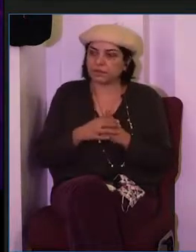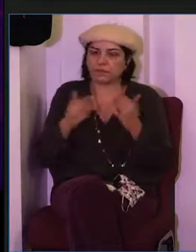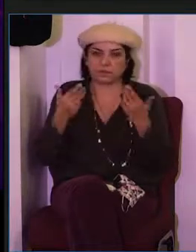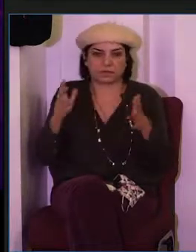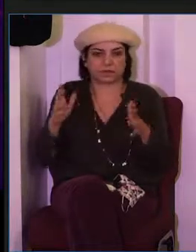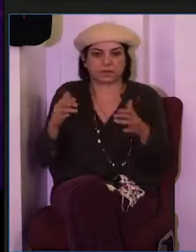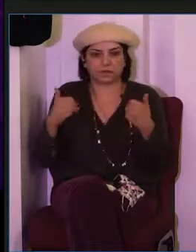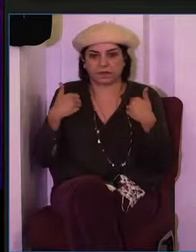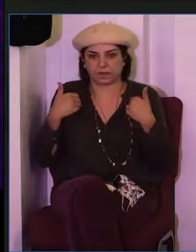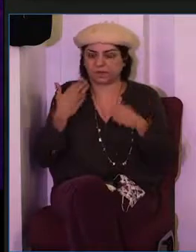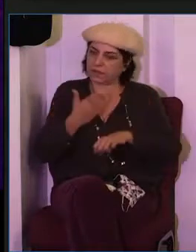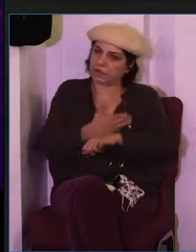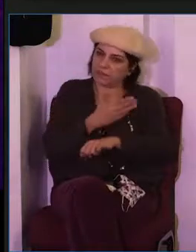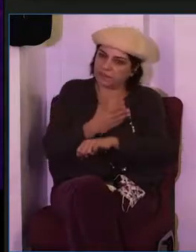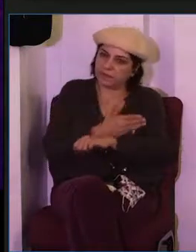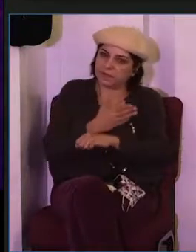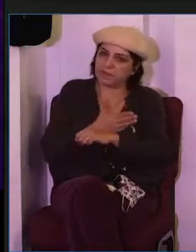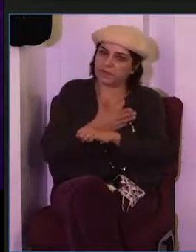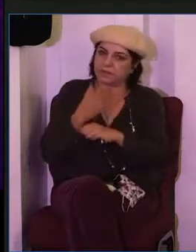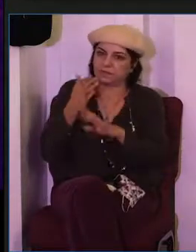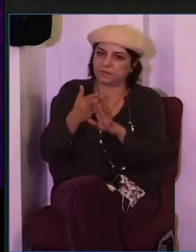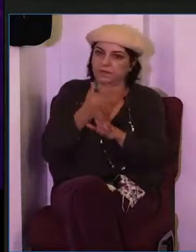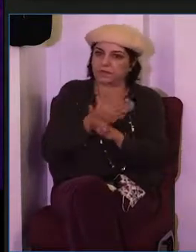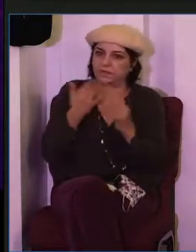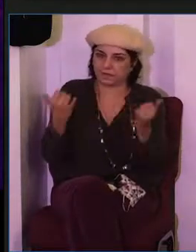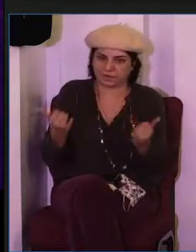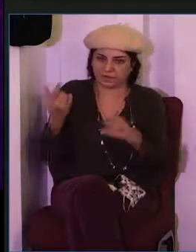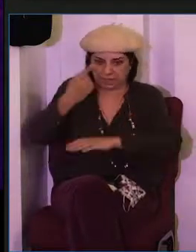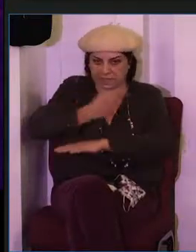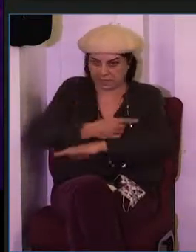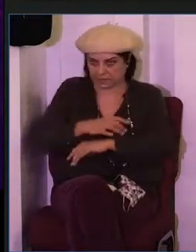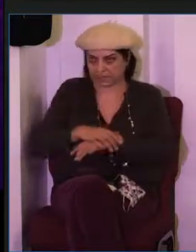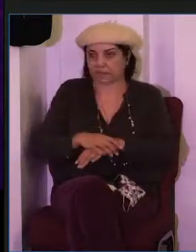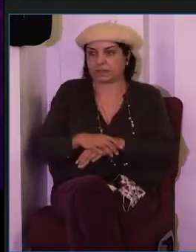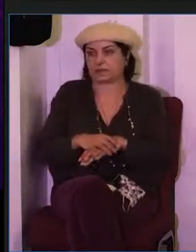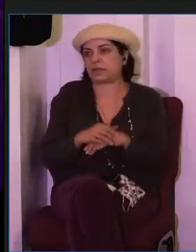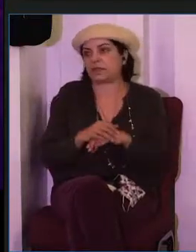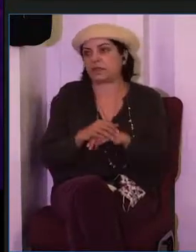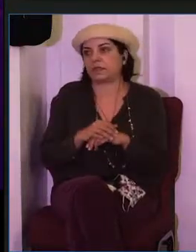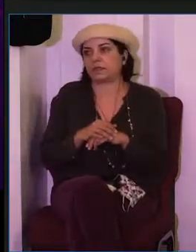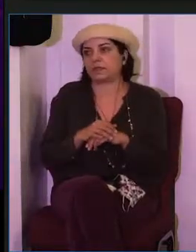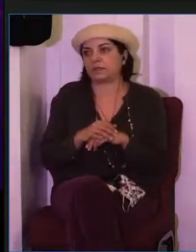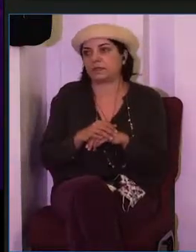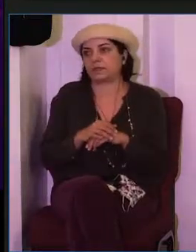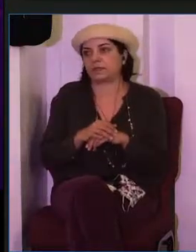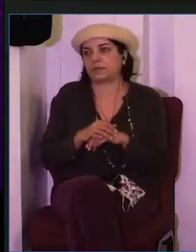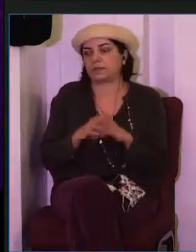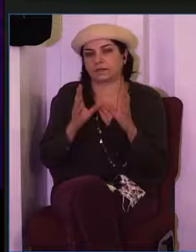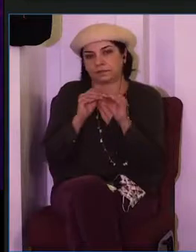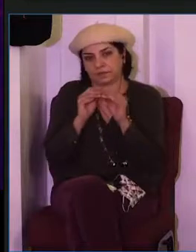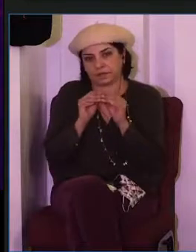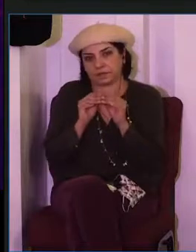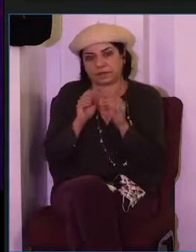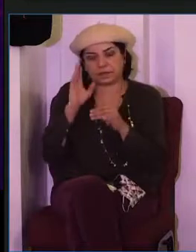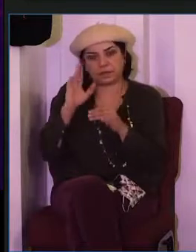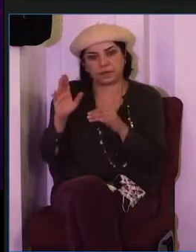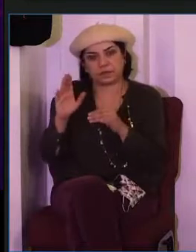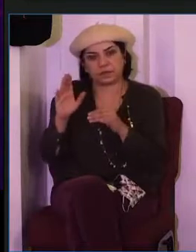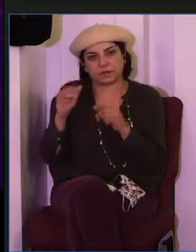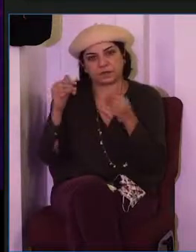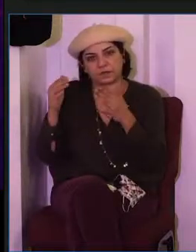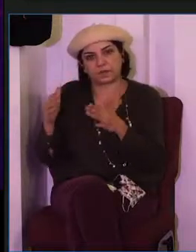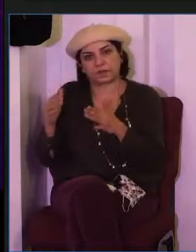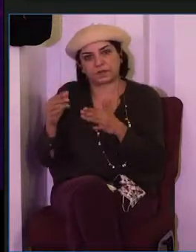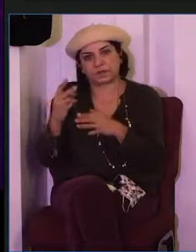please update it before Sunday. We will elect two board members and two lay delegates, vote on